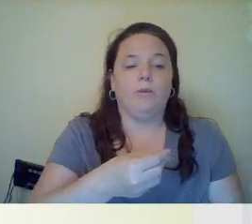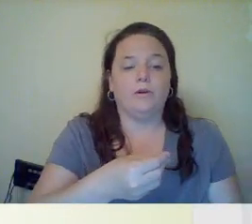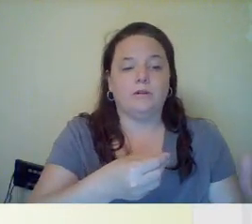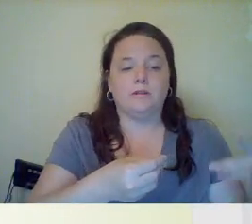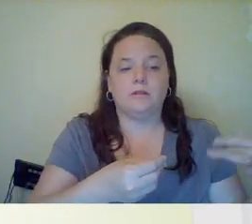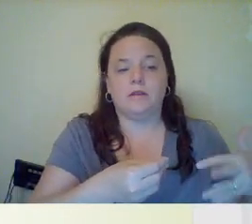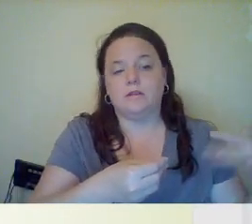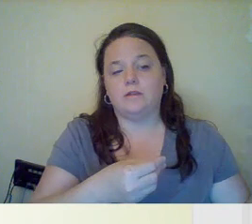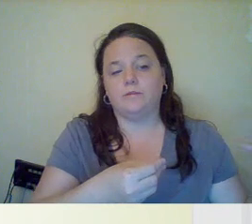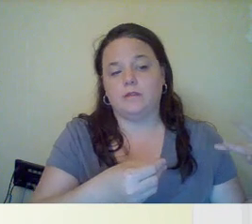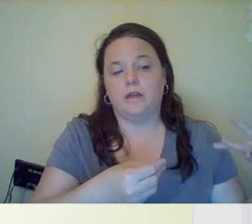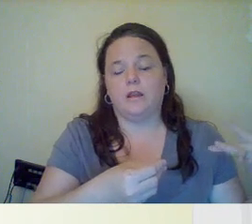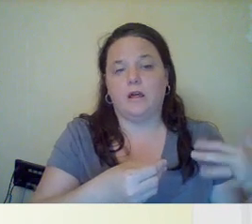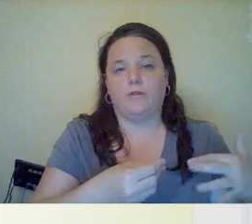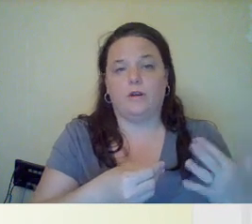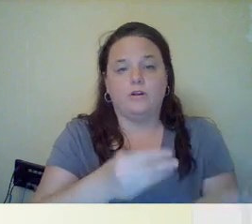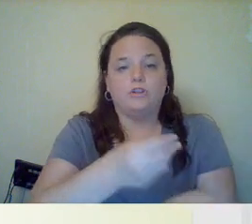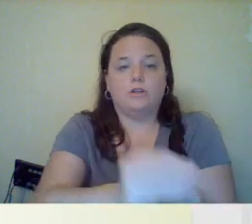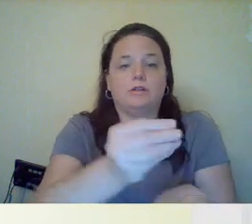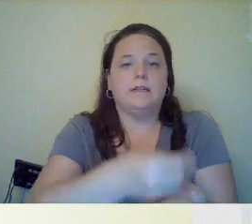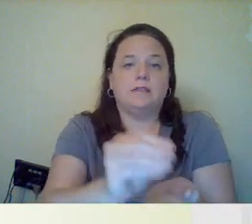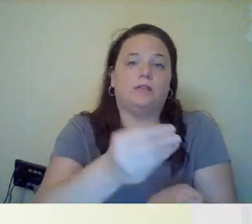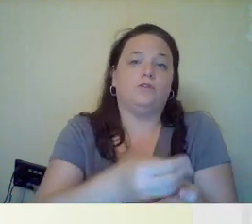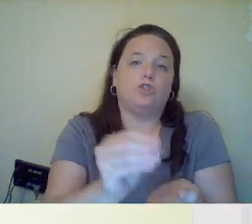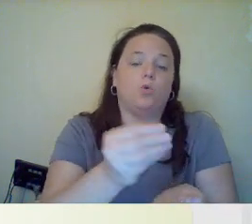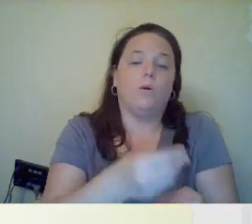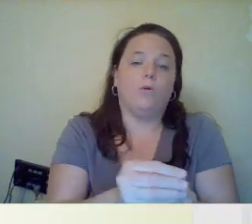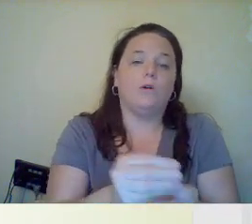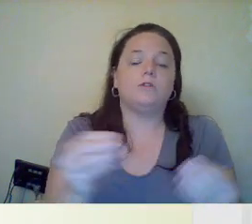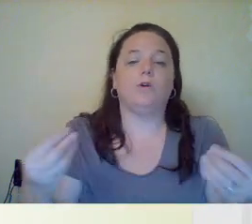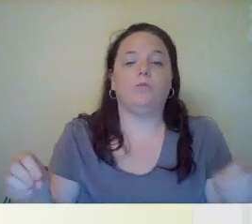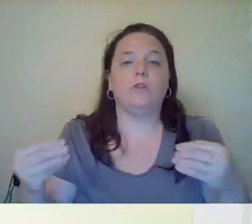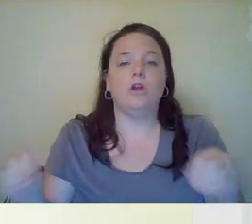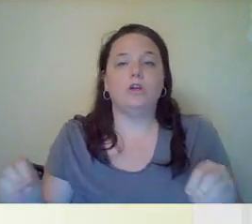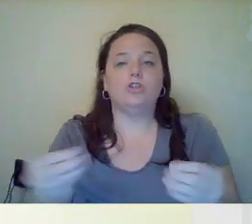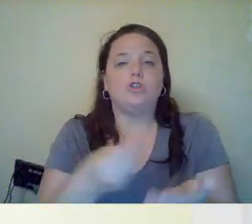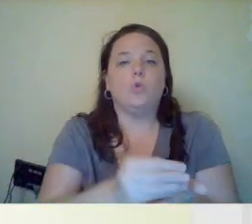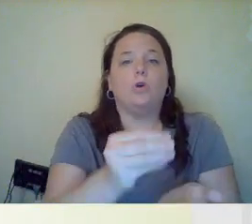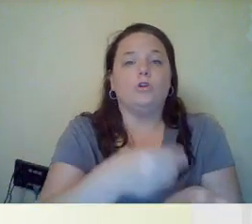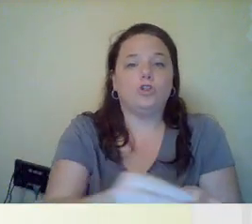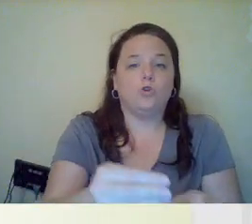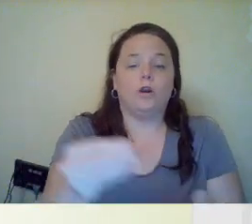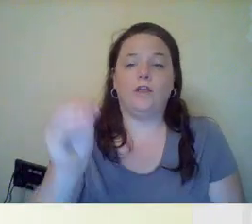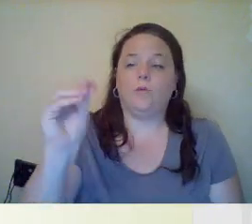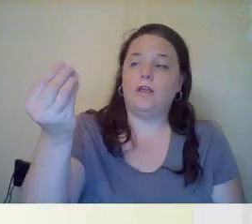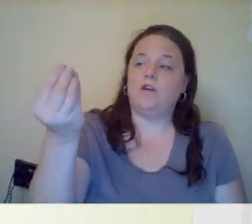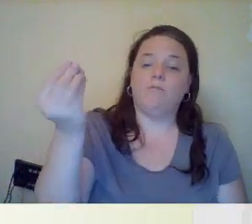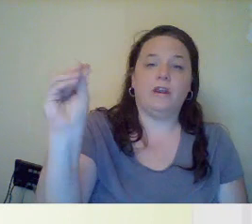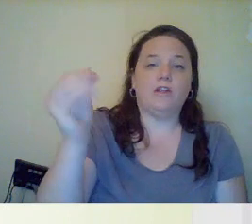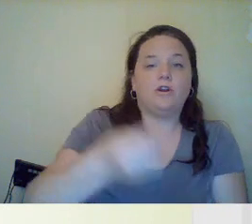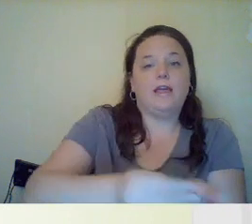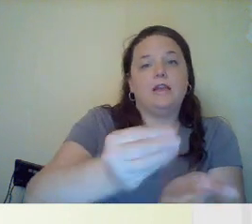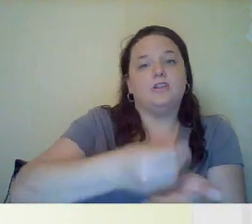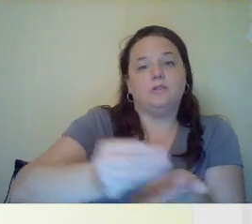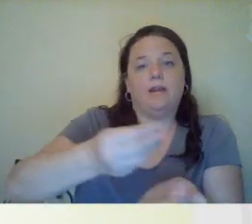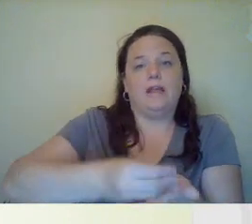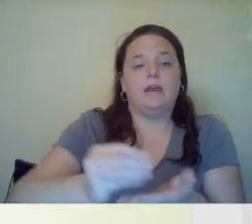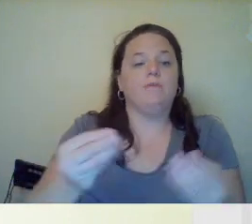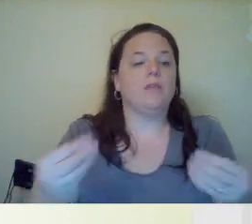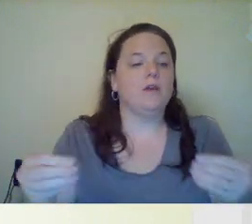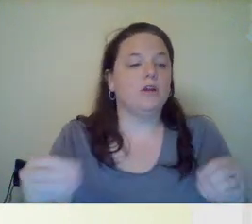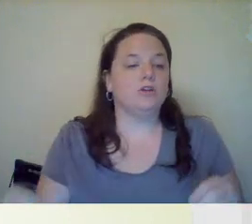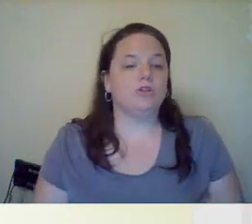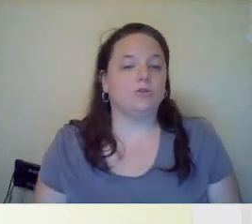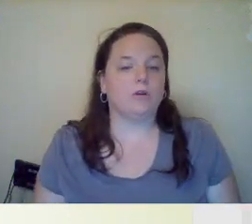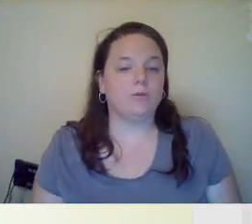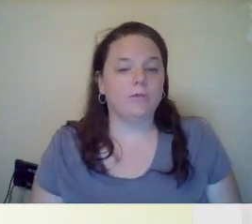But our books, and it seems like a lot of our literature says this for store more. So store or store. Either way, you have money in your hand and you're spending